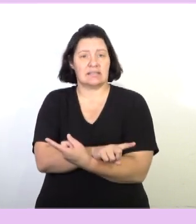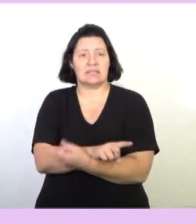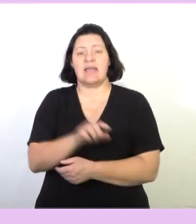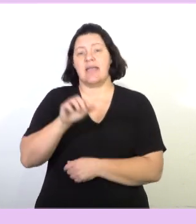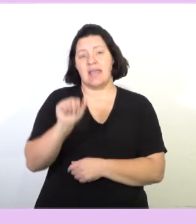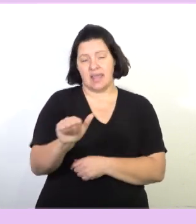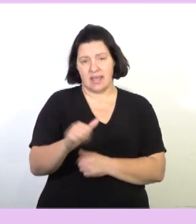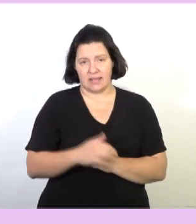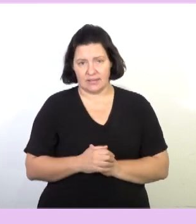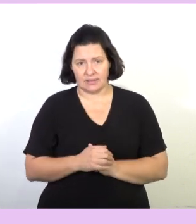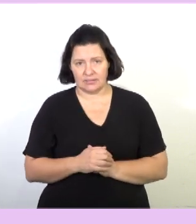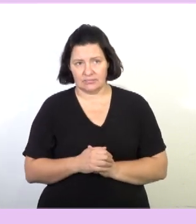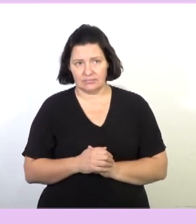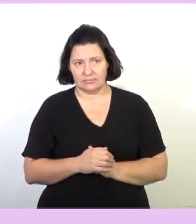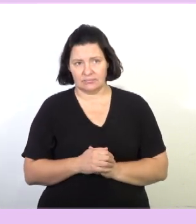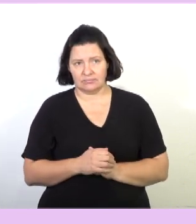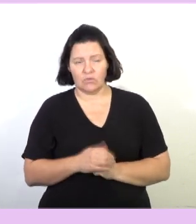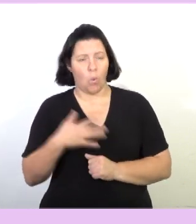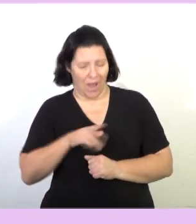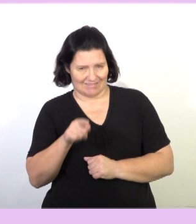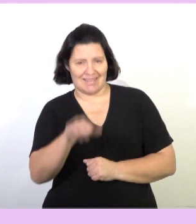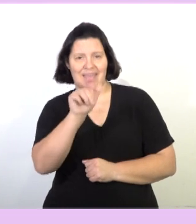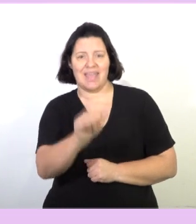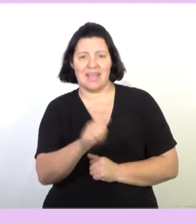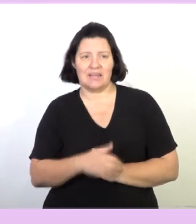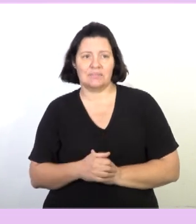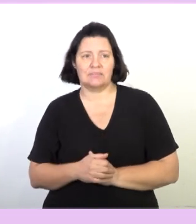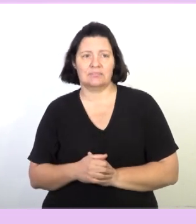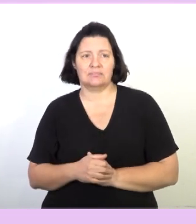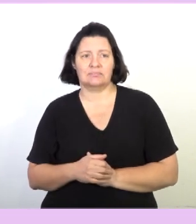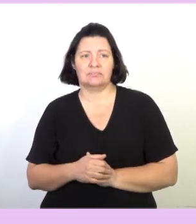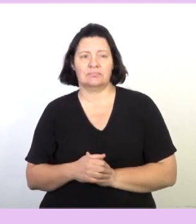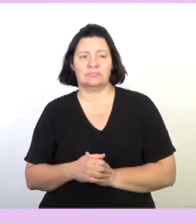with A, which is what we are looking for.